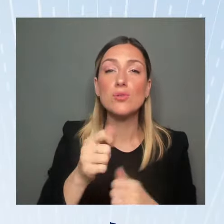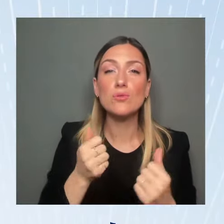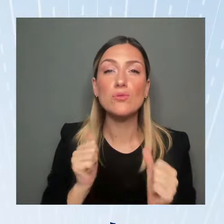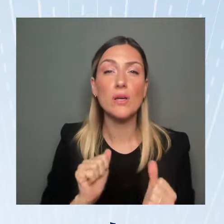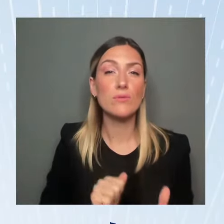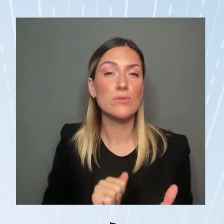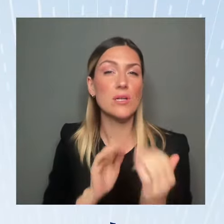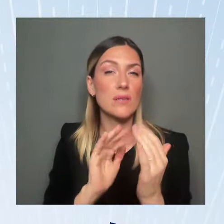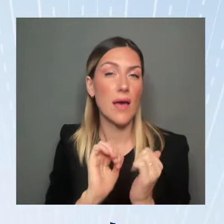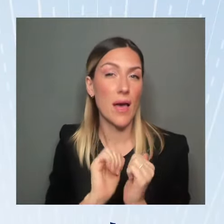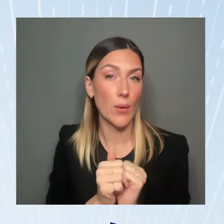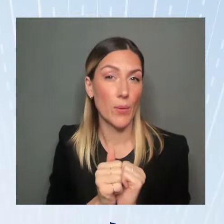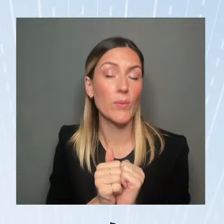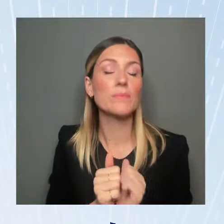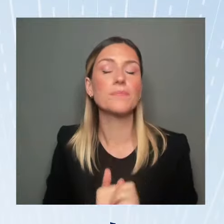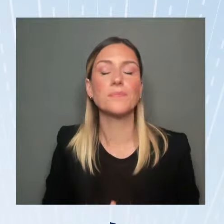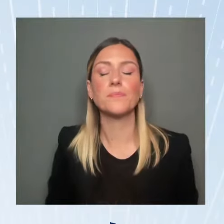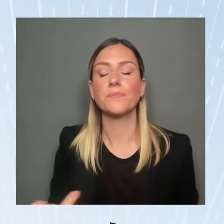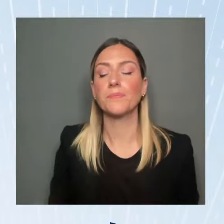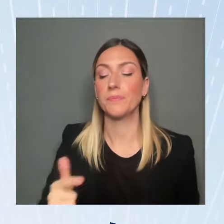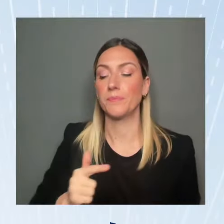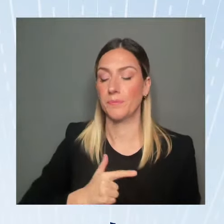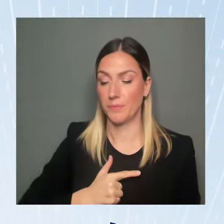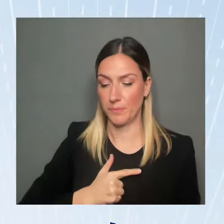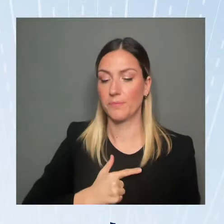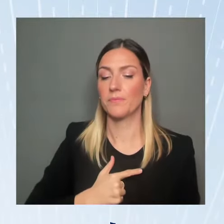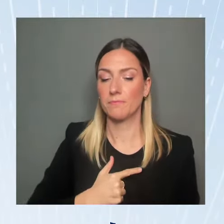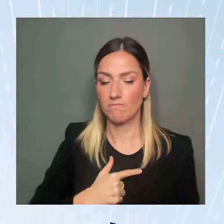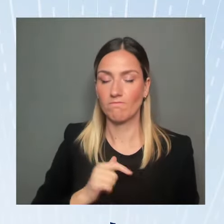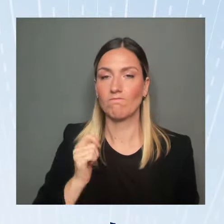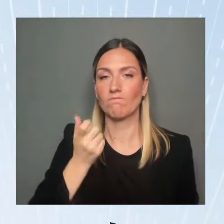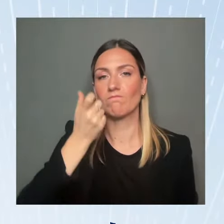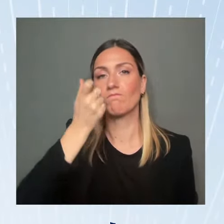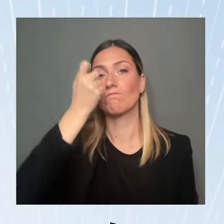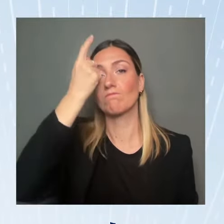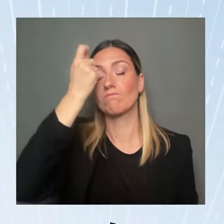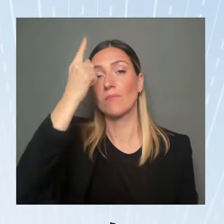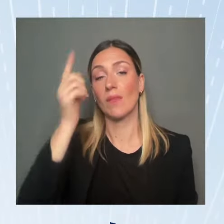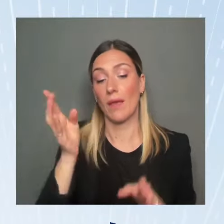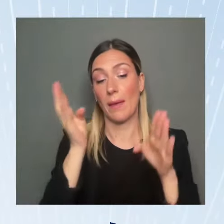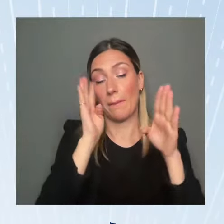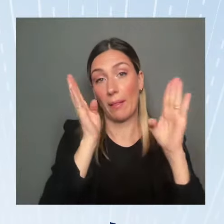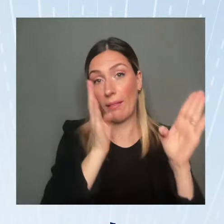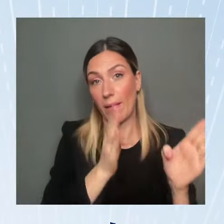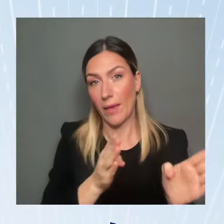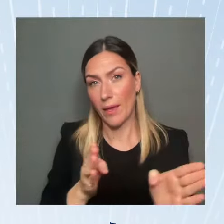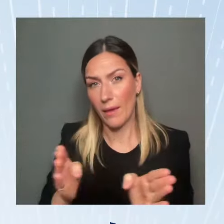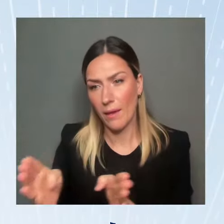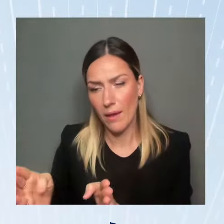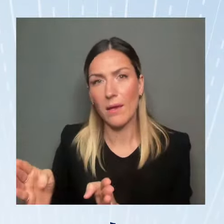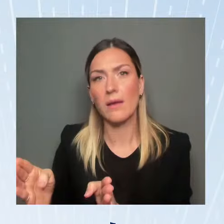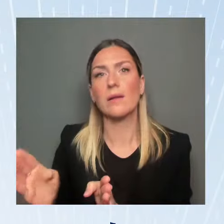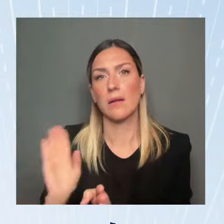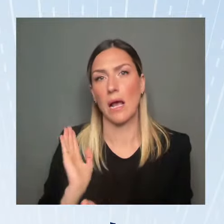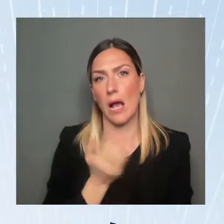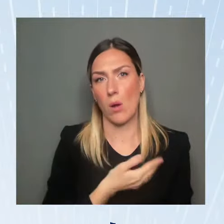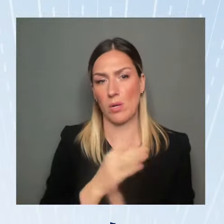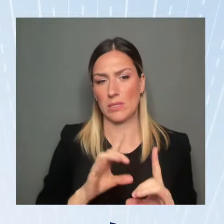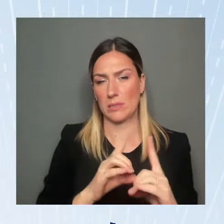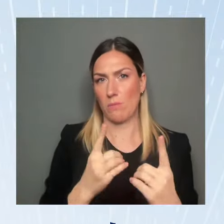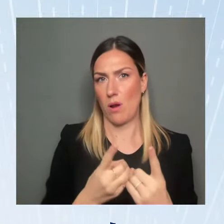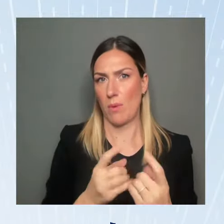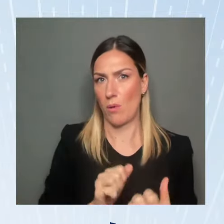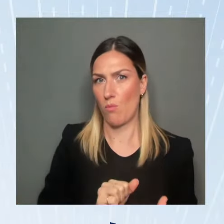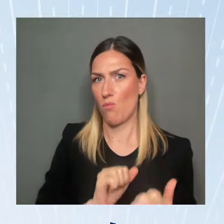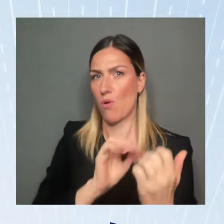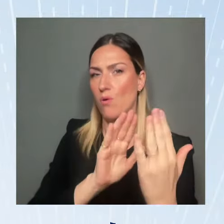challenges? So this is where the agenda of our entire departmental approach to this comes